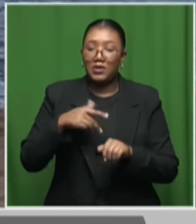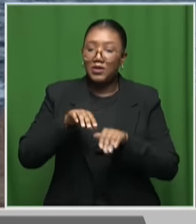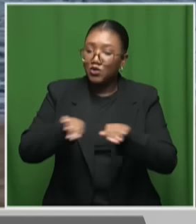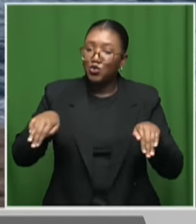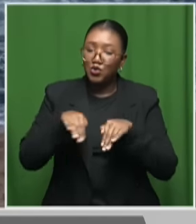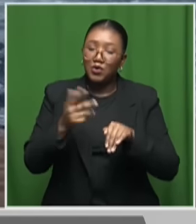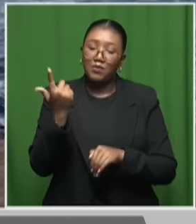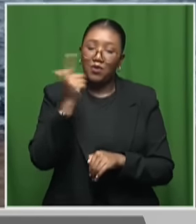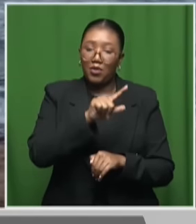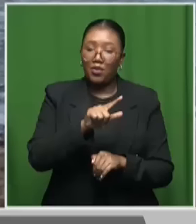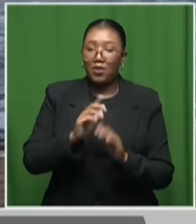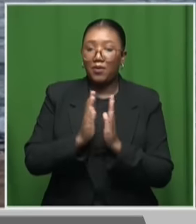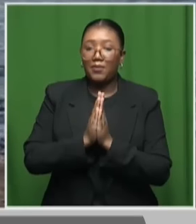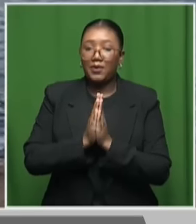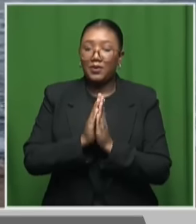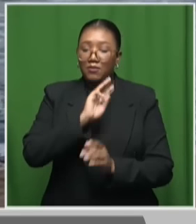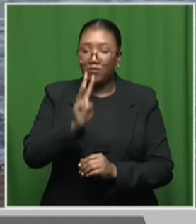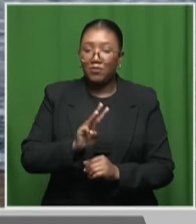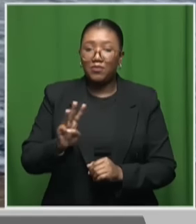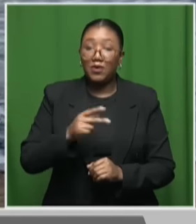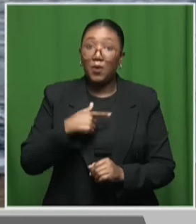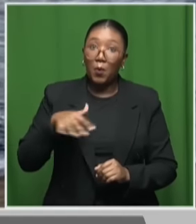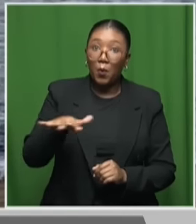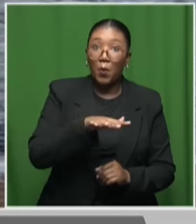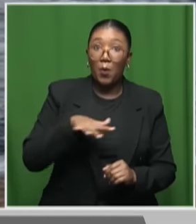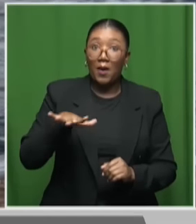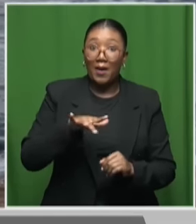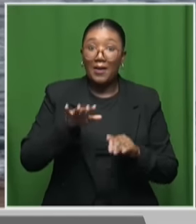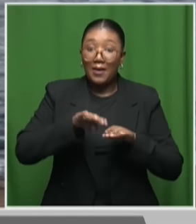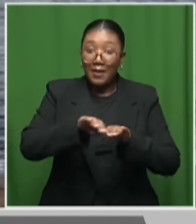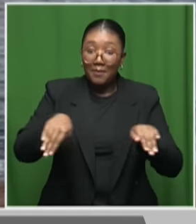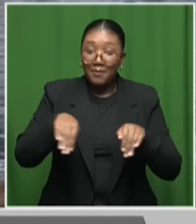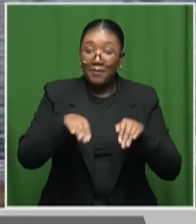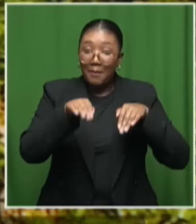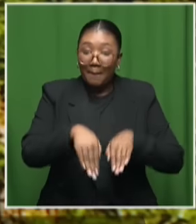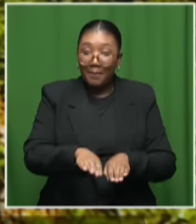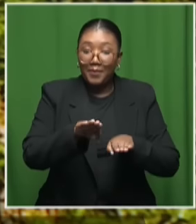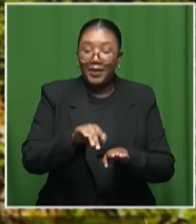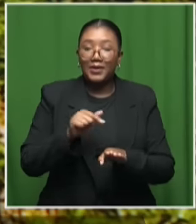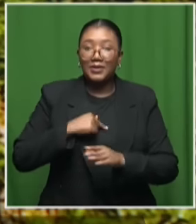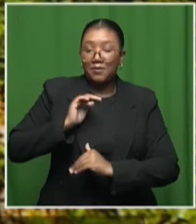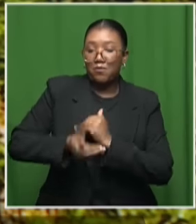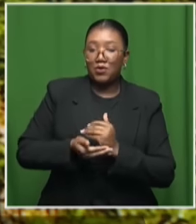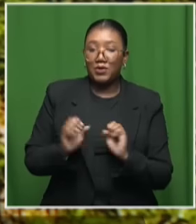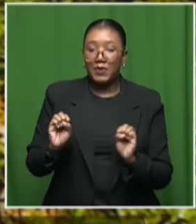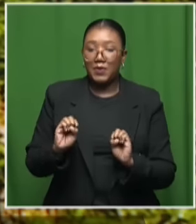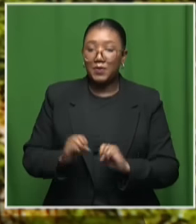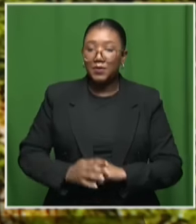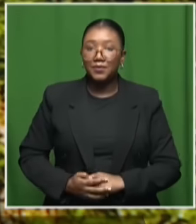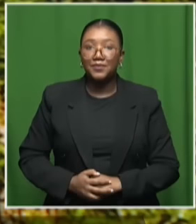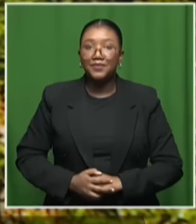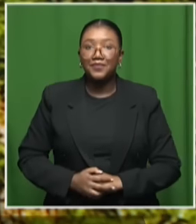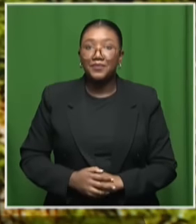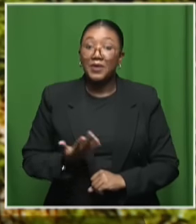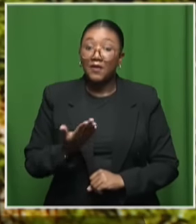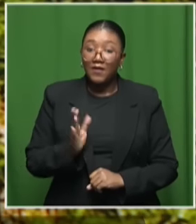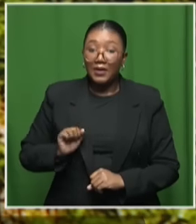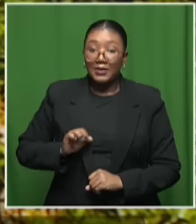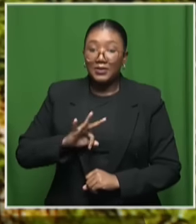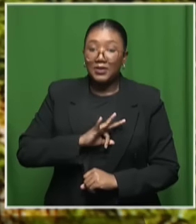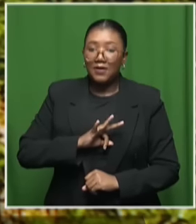when around the ocean, especially on unprotected beaches. Yeah, and I mean, it's obviously also taking a toll on rescue workers as